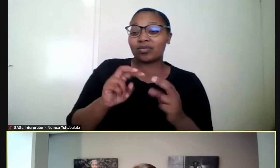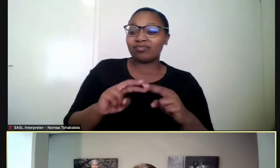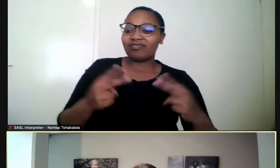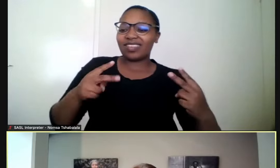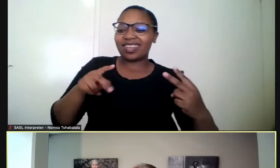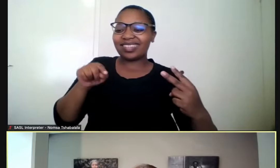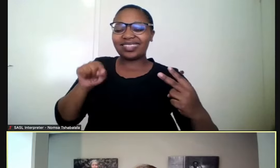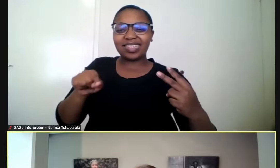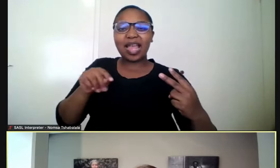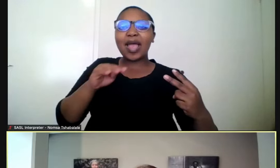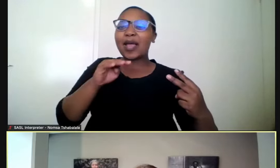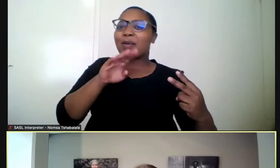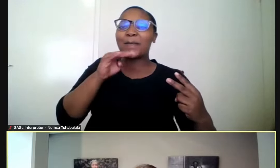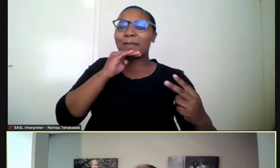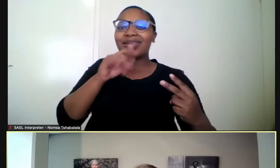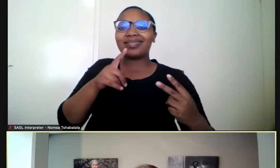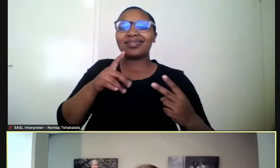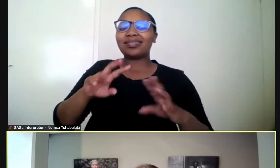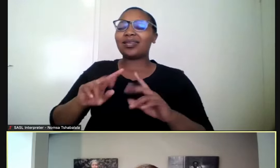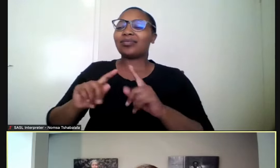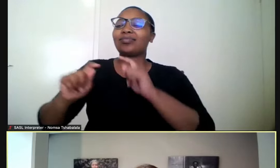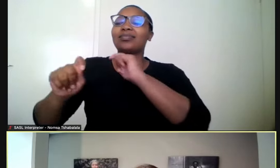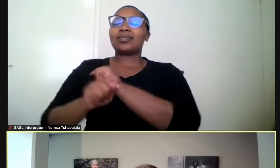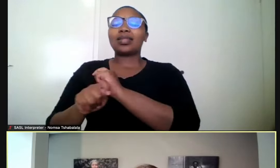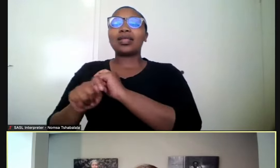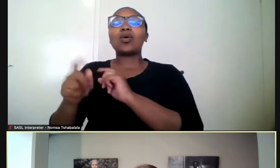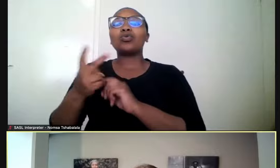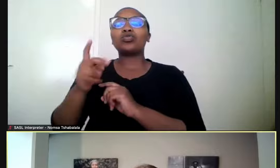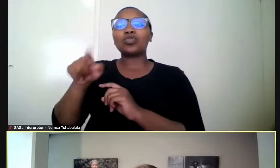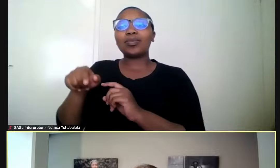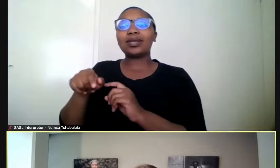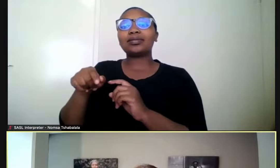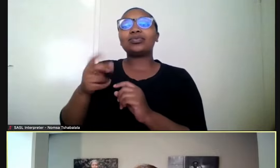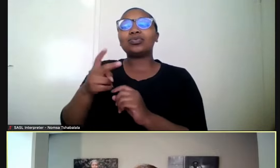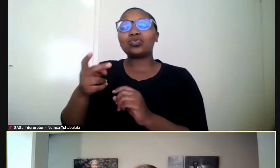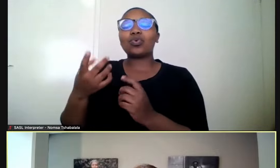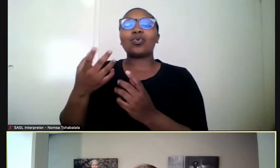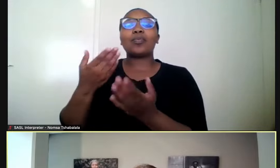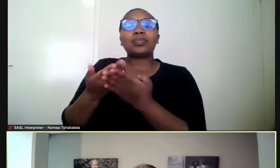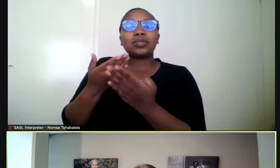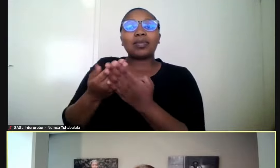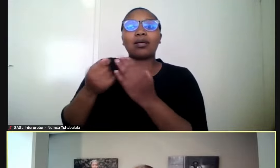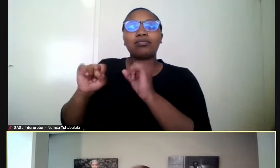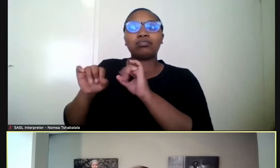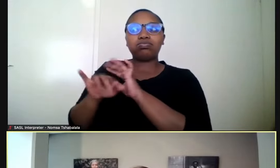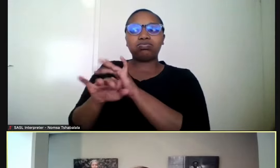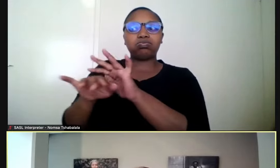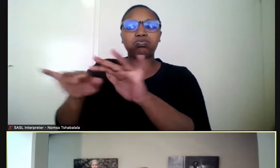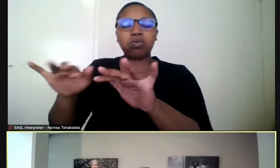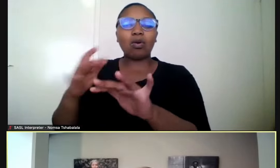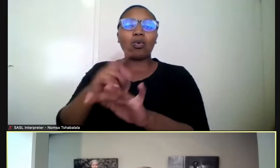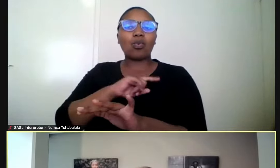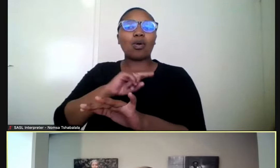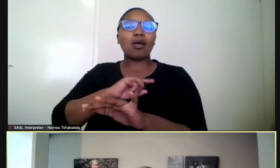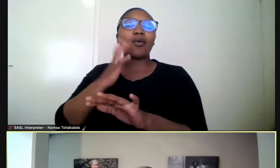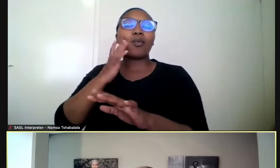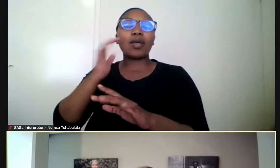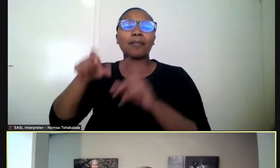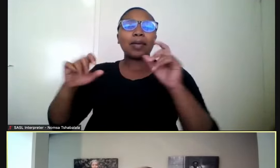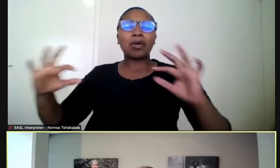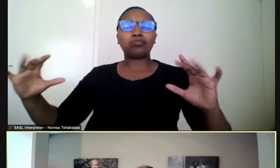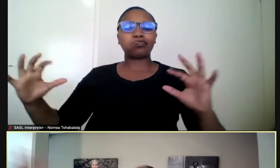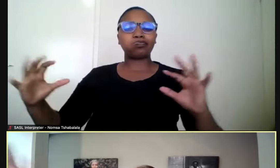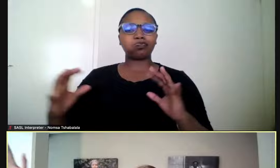be amplified by super spreading events, and that normally, so everyone that gets infected with the